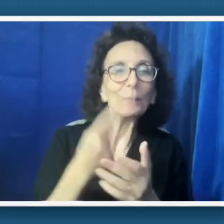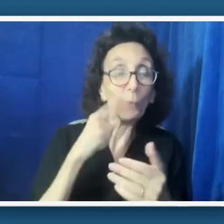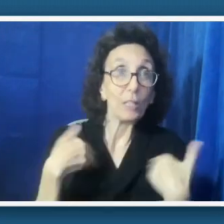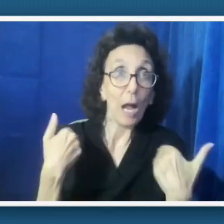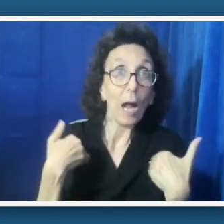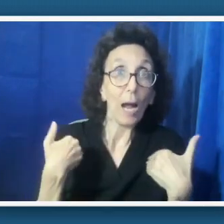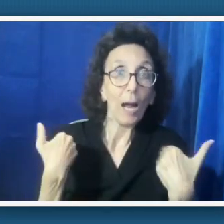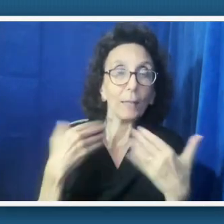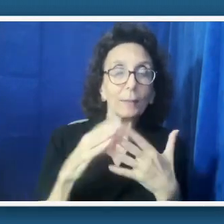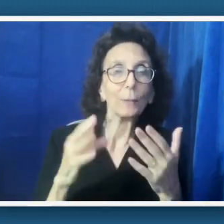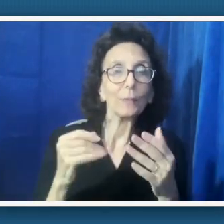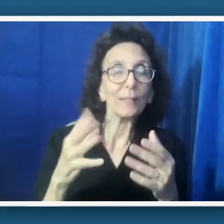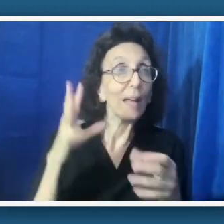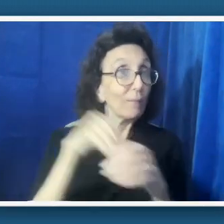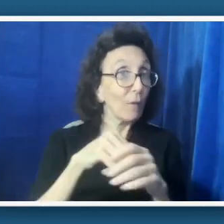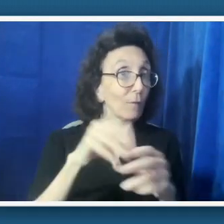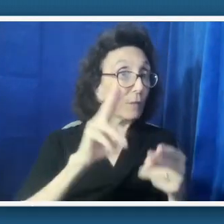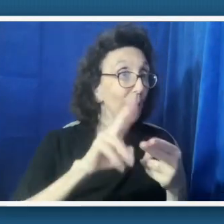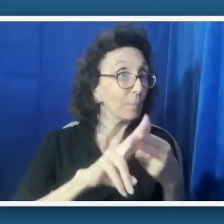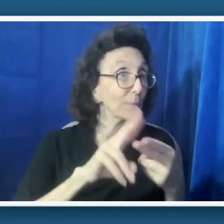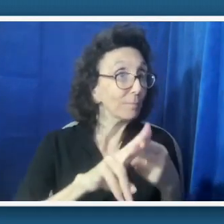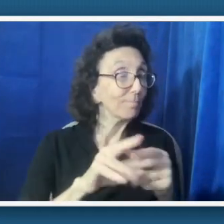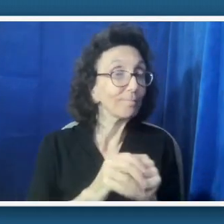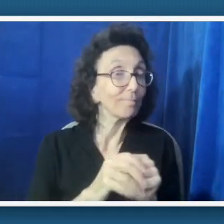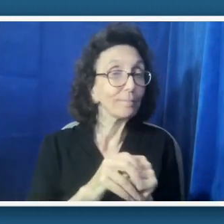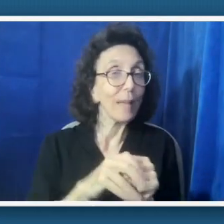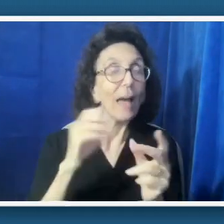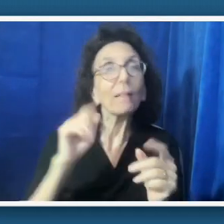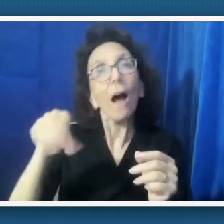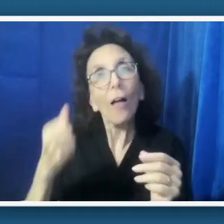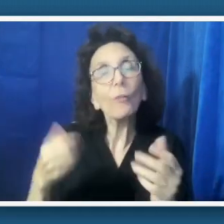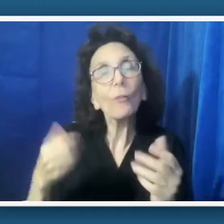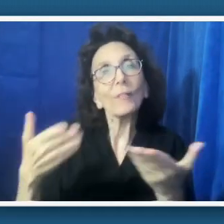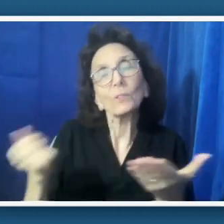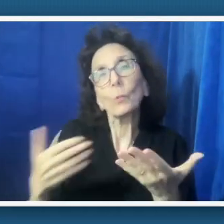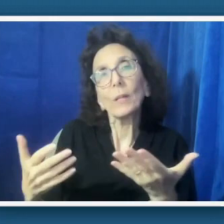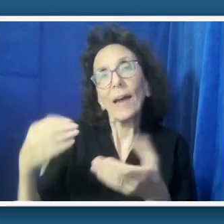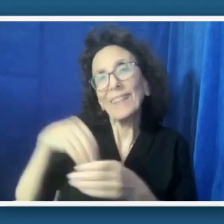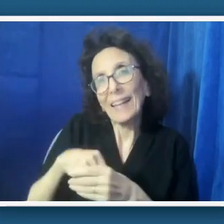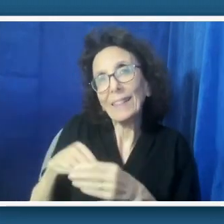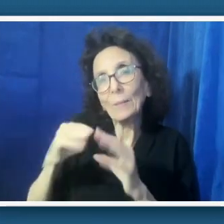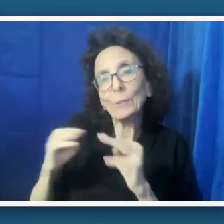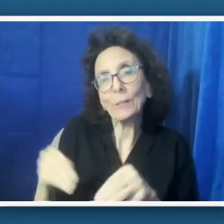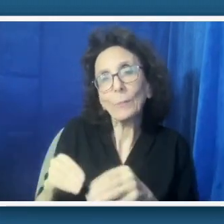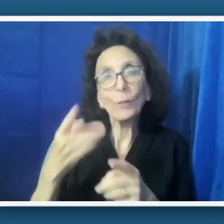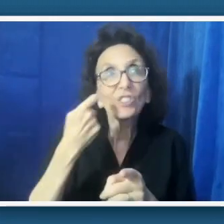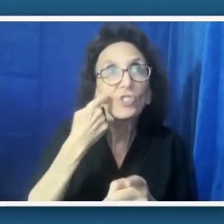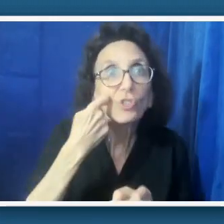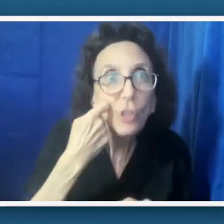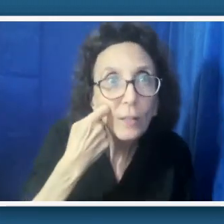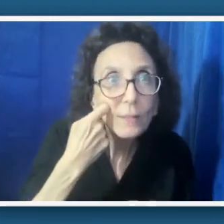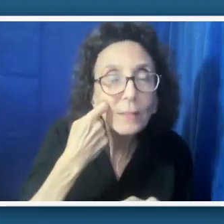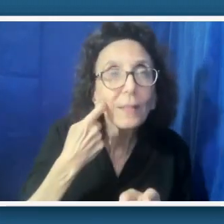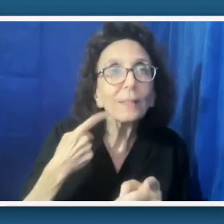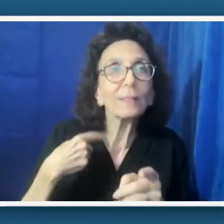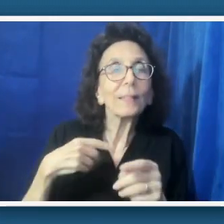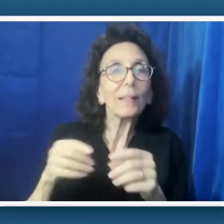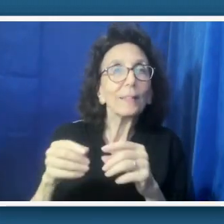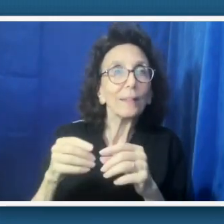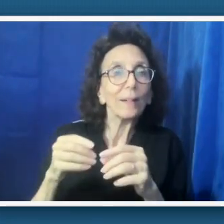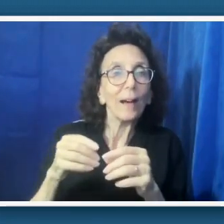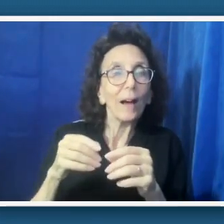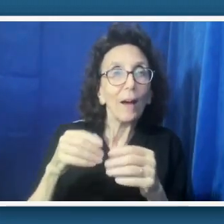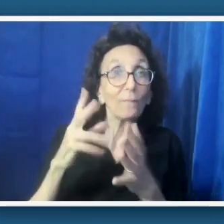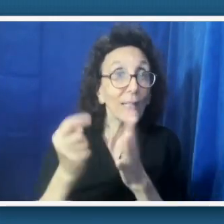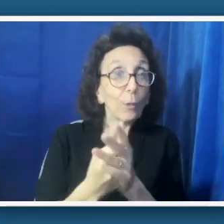stamps and collection items from other Smithsonian units. And we just did one on telescopes. So that's certainly STEM related. And there's several